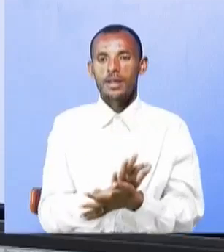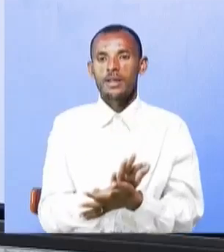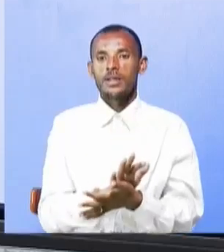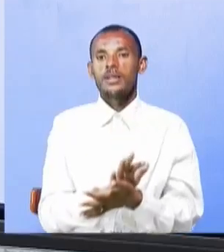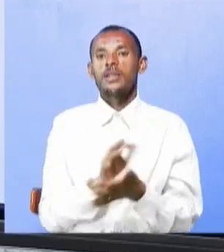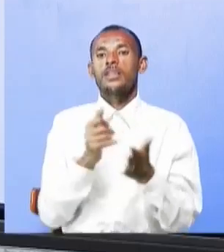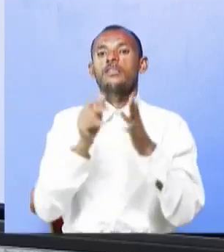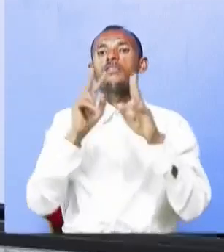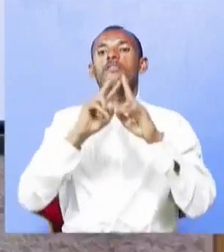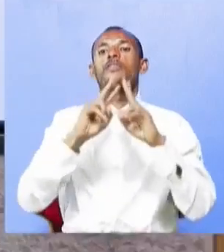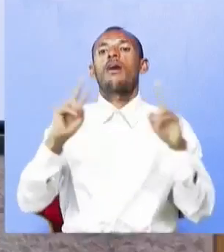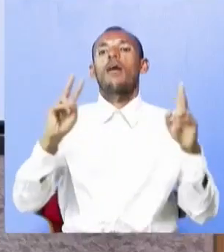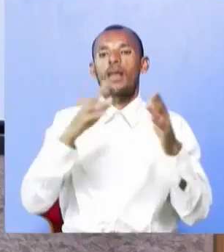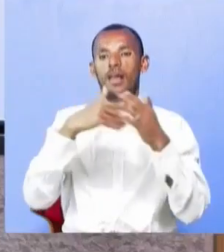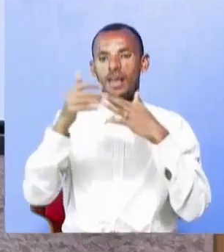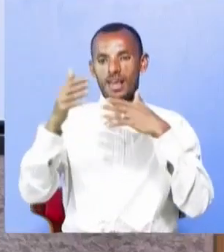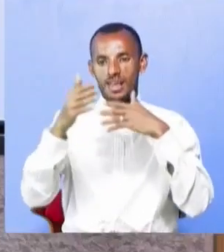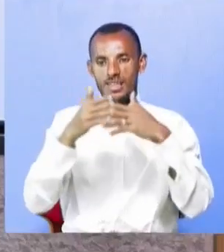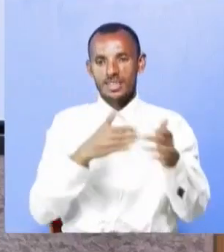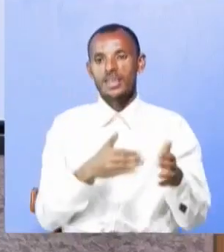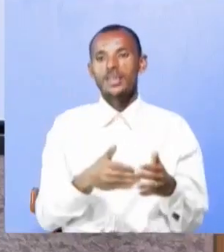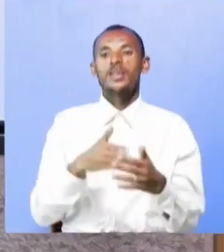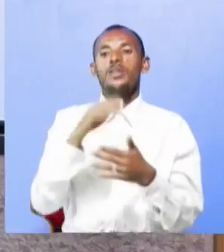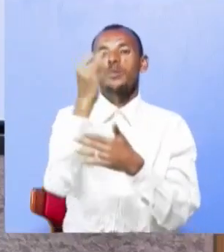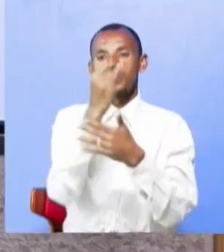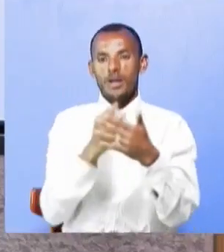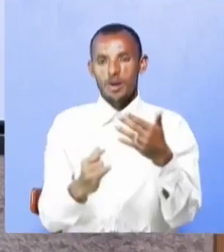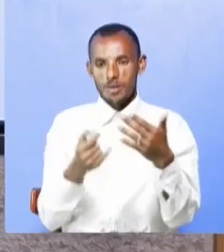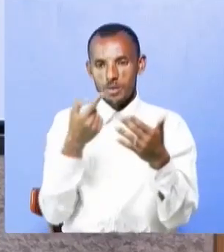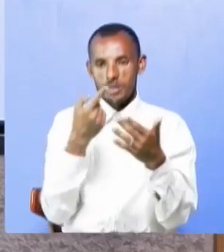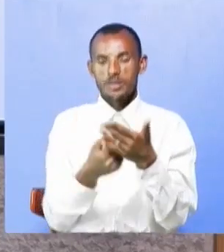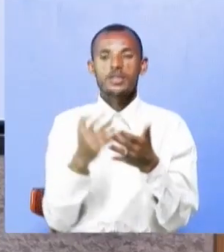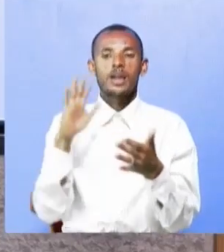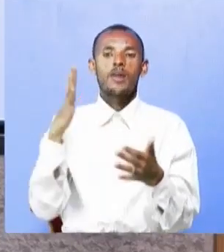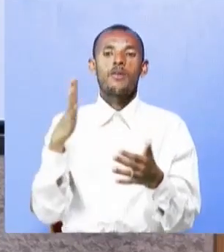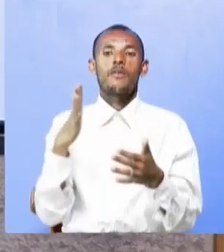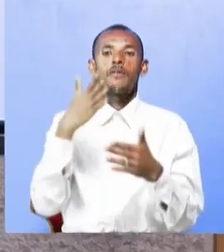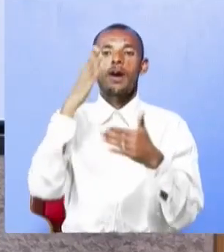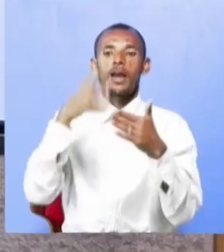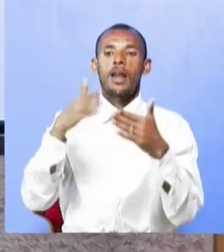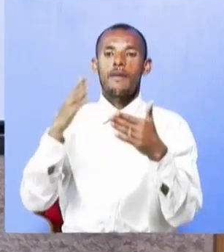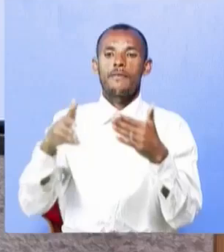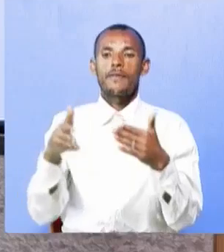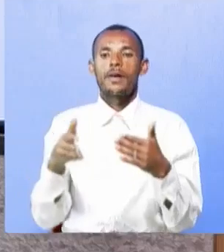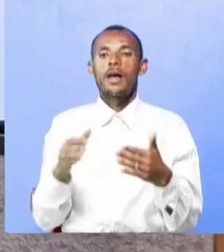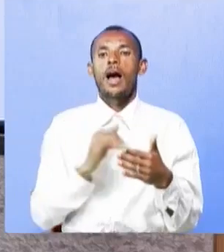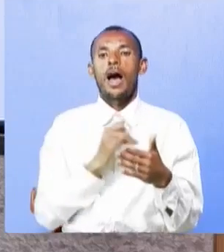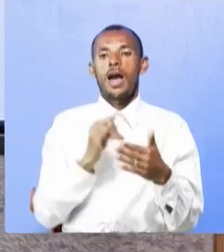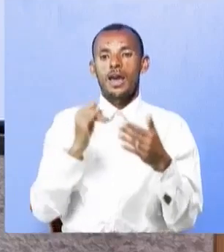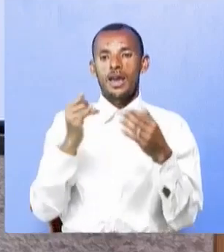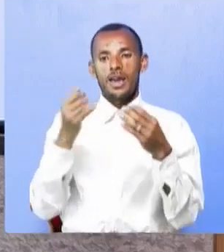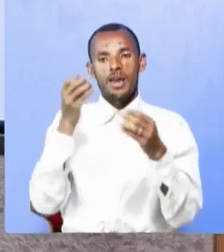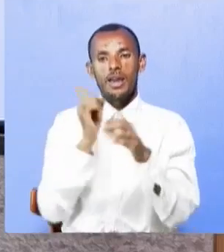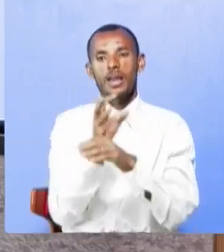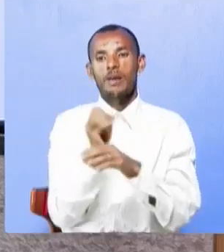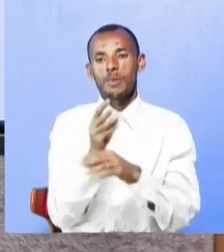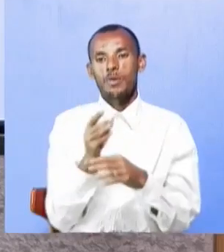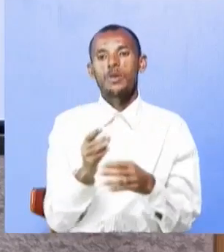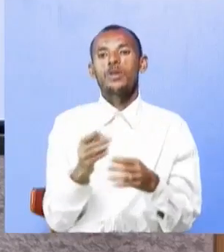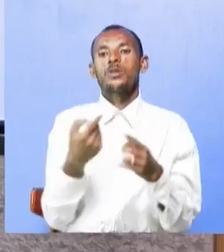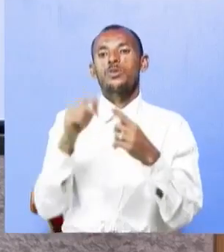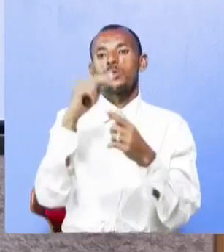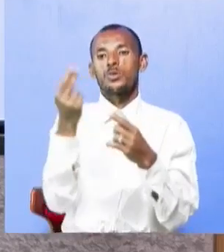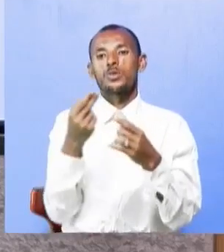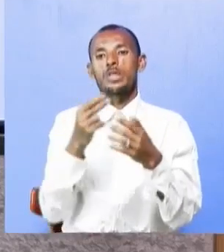it's very easy for you to construct this kind of graph, right? I recommend you to use a square